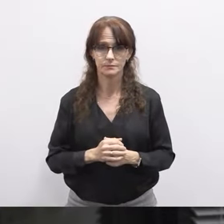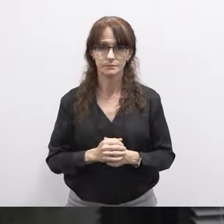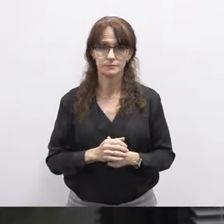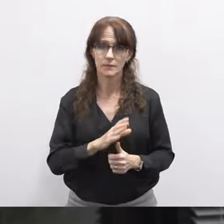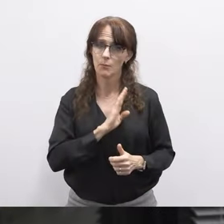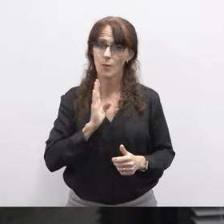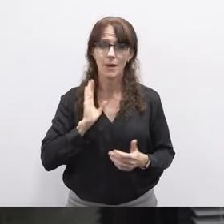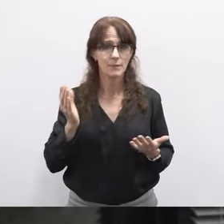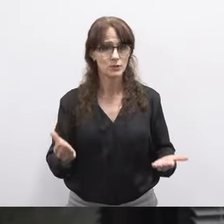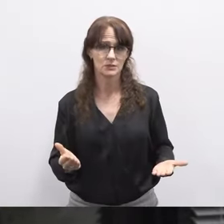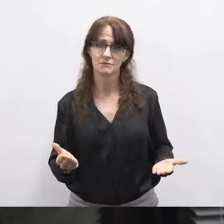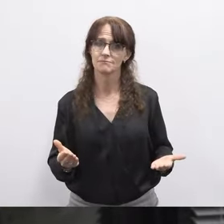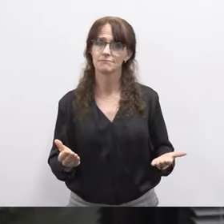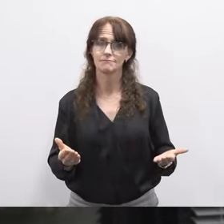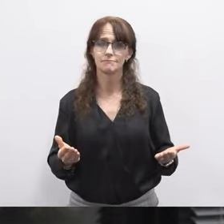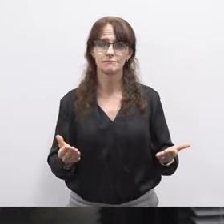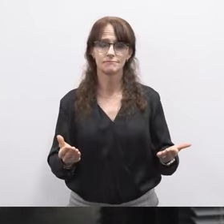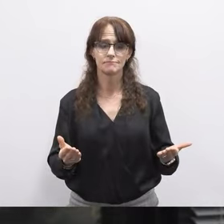board members,